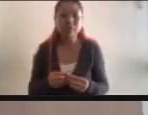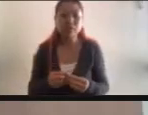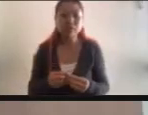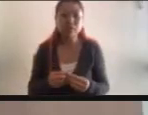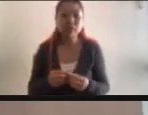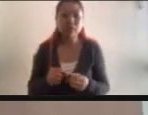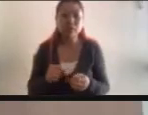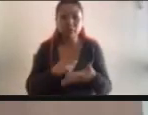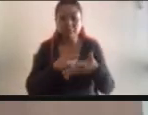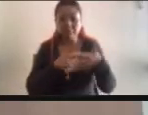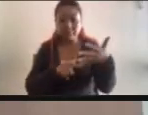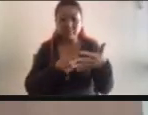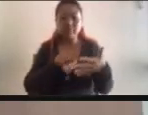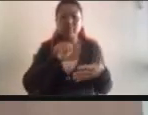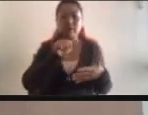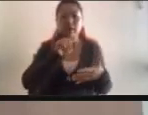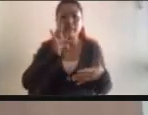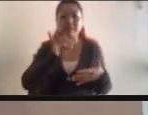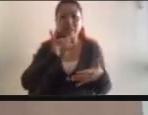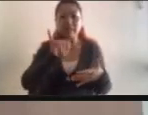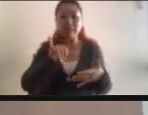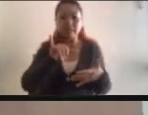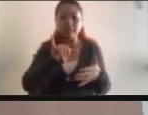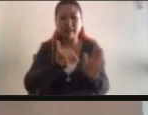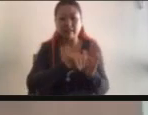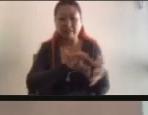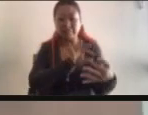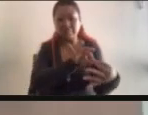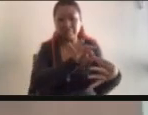Those are around affinities. We also have them around